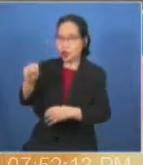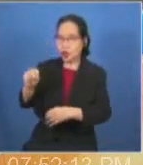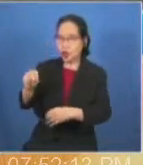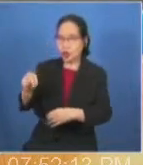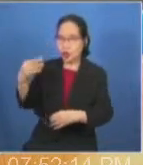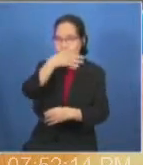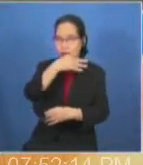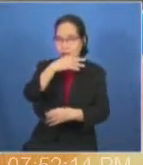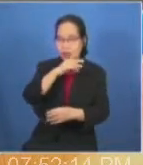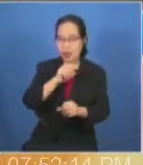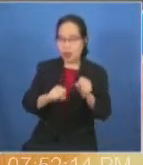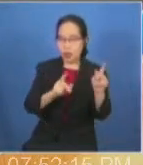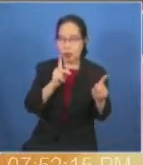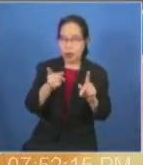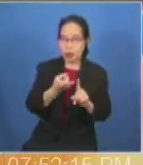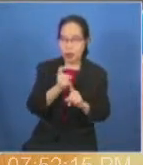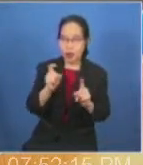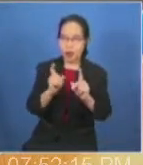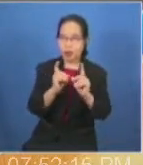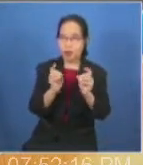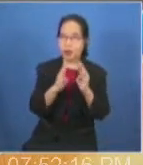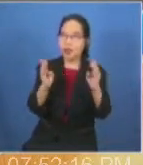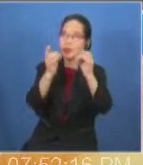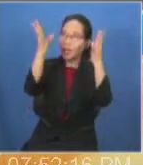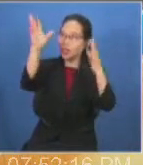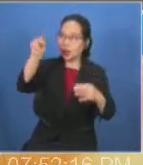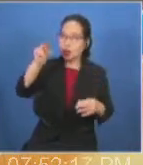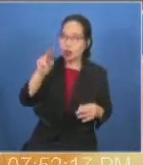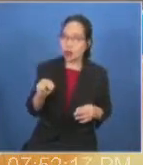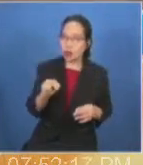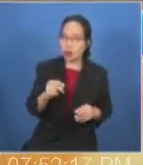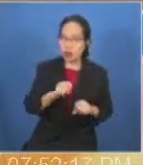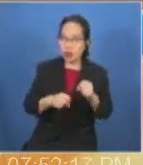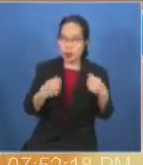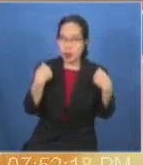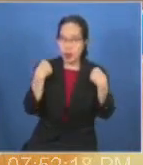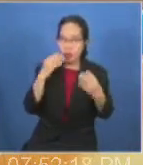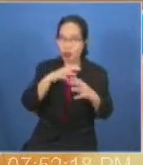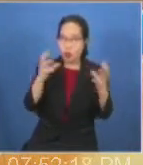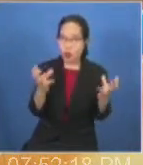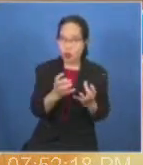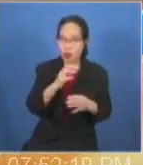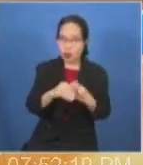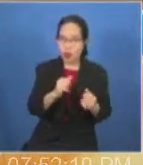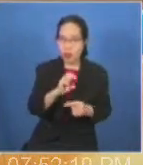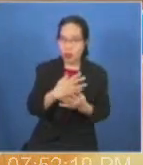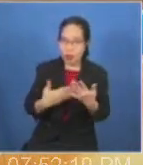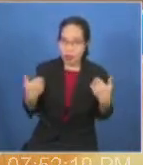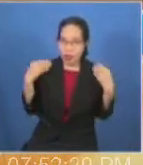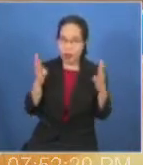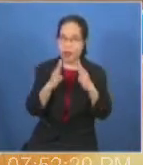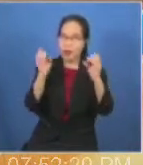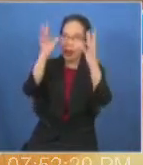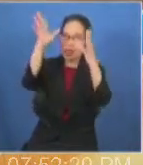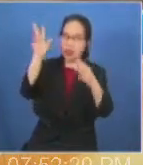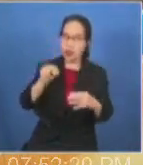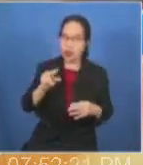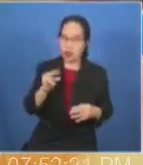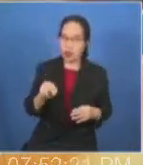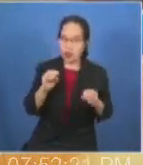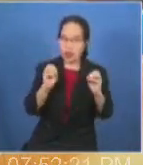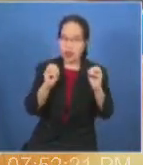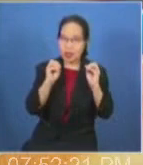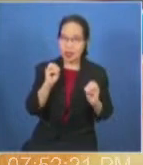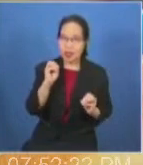man came from the evolution, that man came from the Big Bang, that there came, the world came